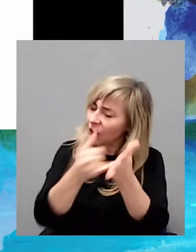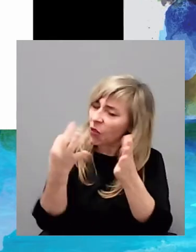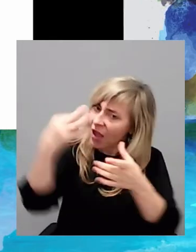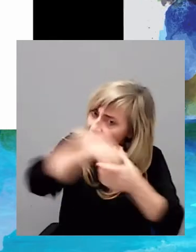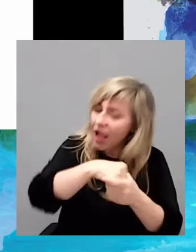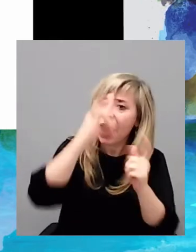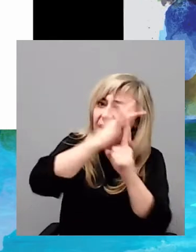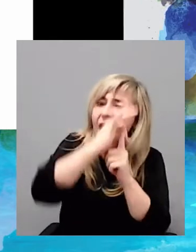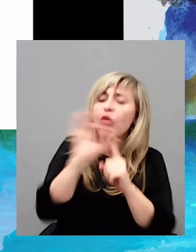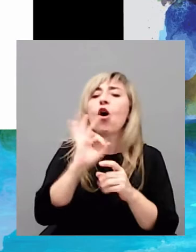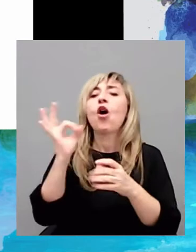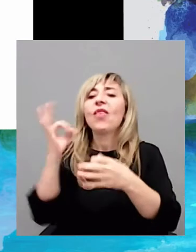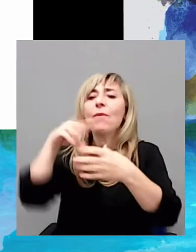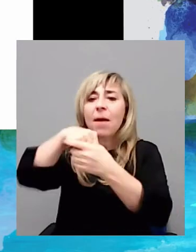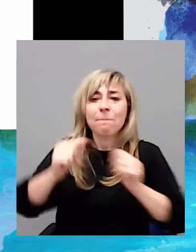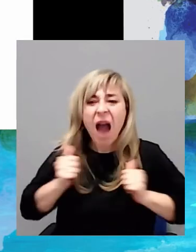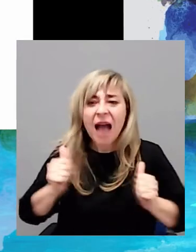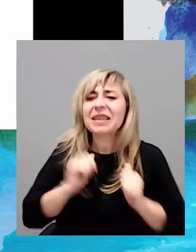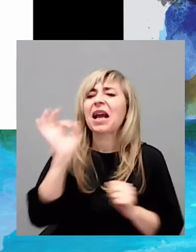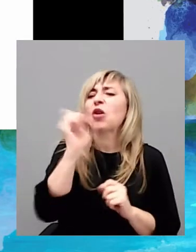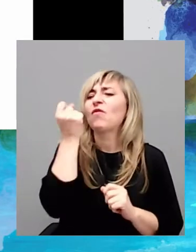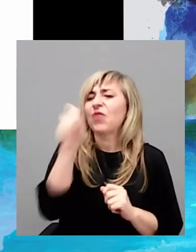should be part of a master's course, or